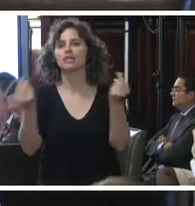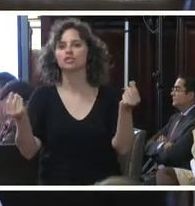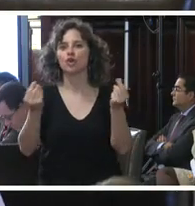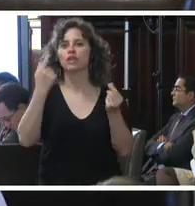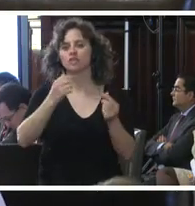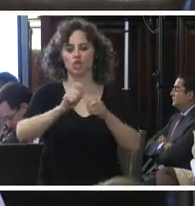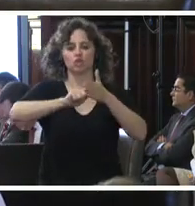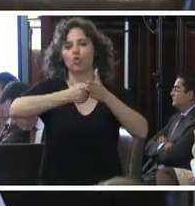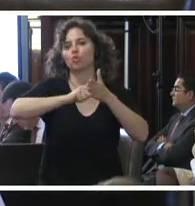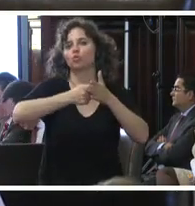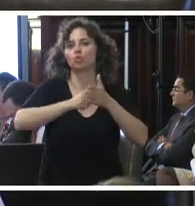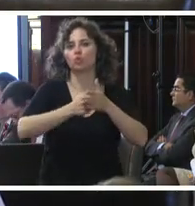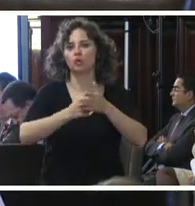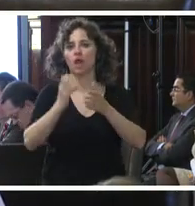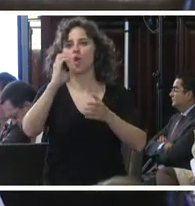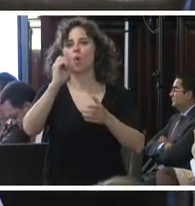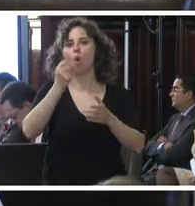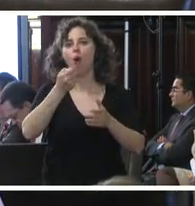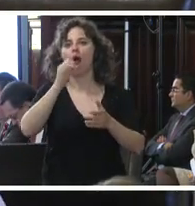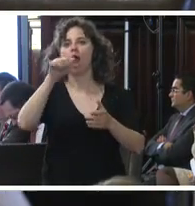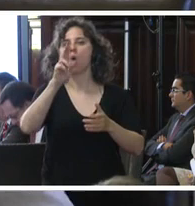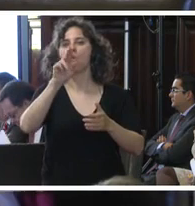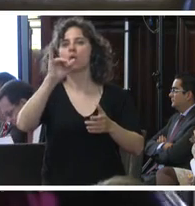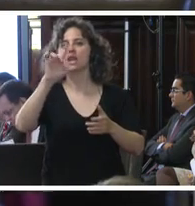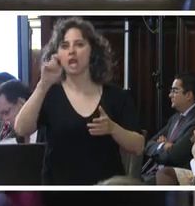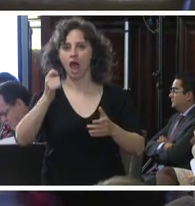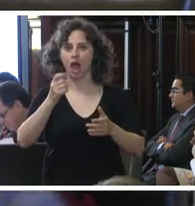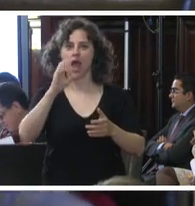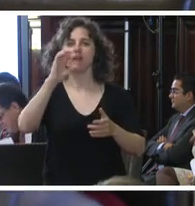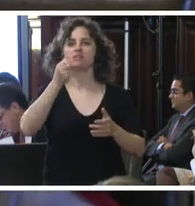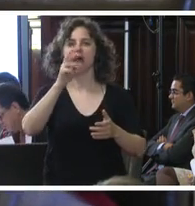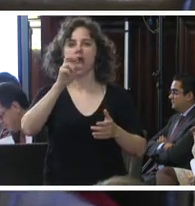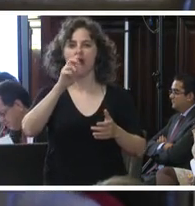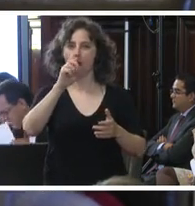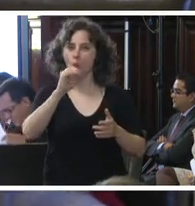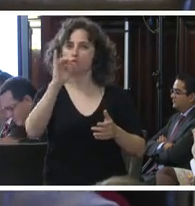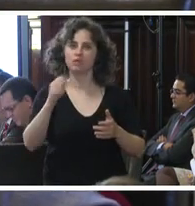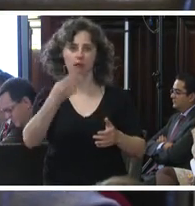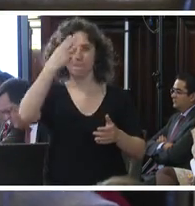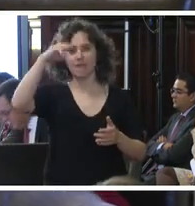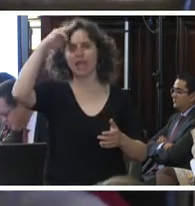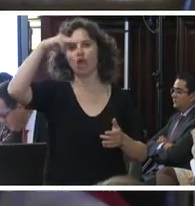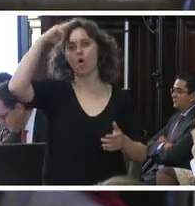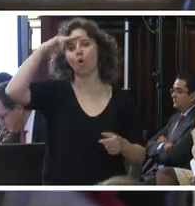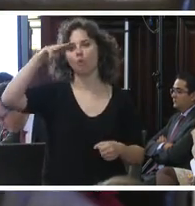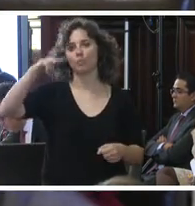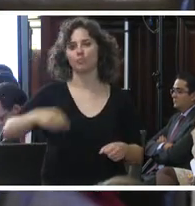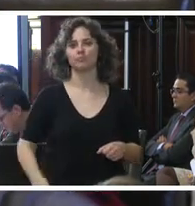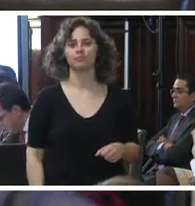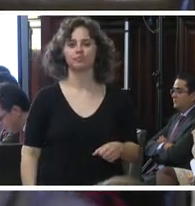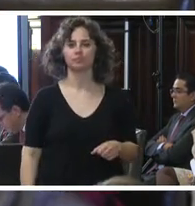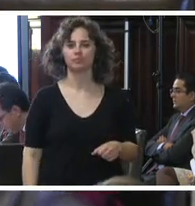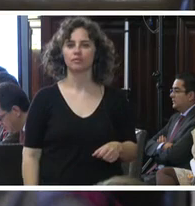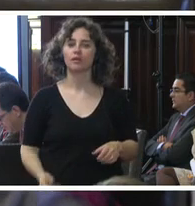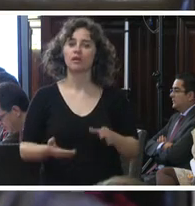Coahuila de Zaragoza, Mexico. And it was